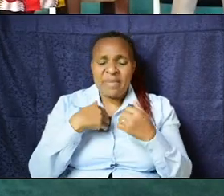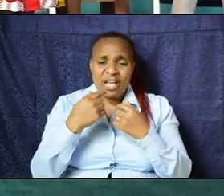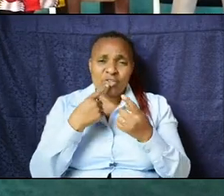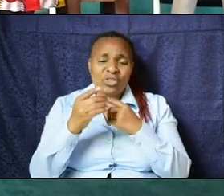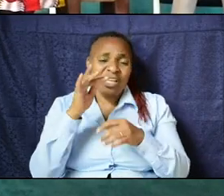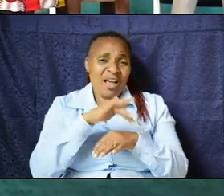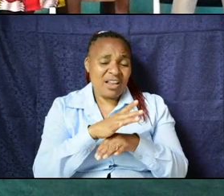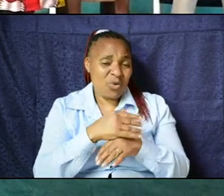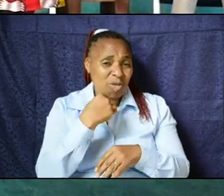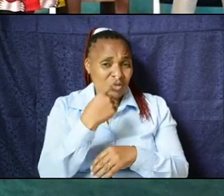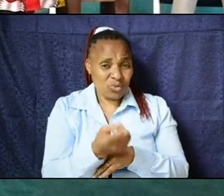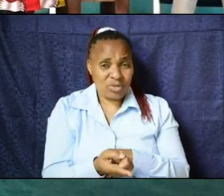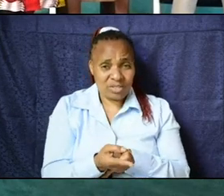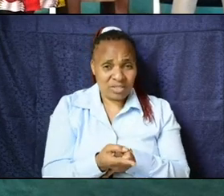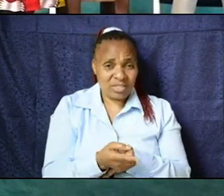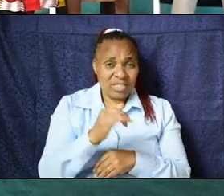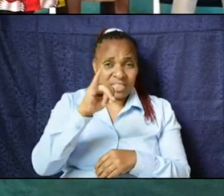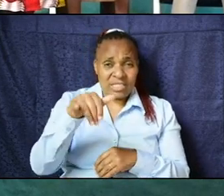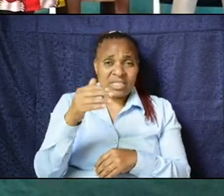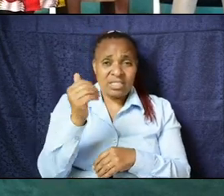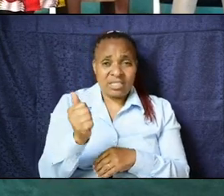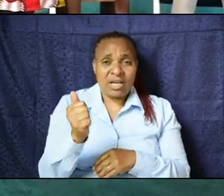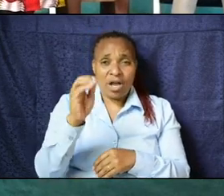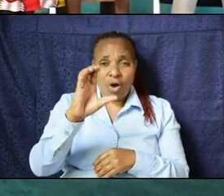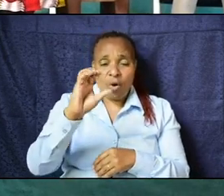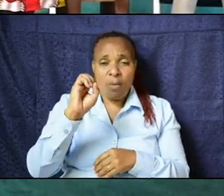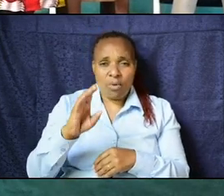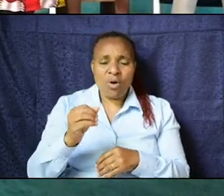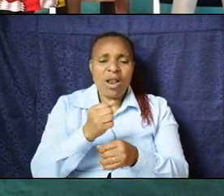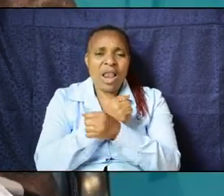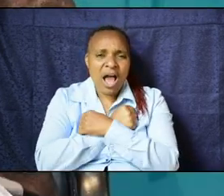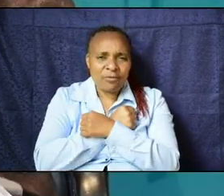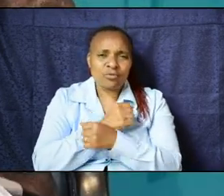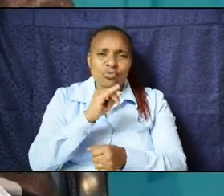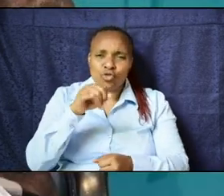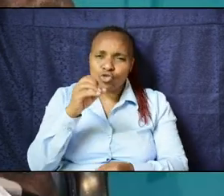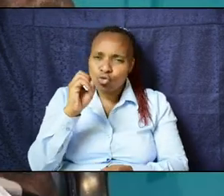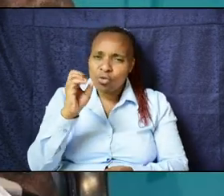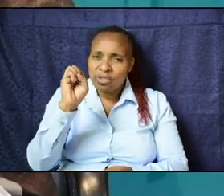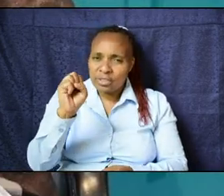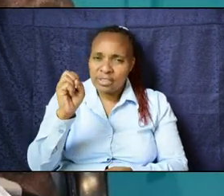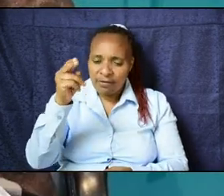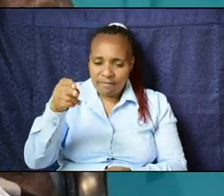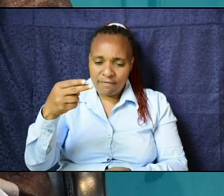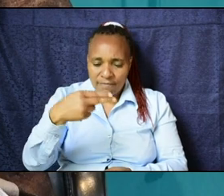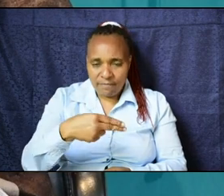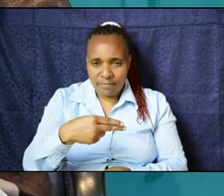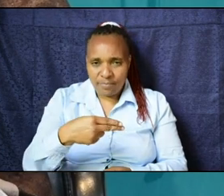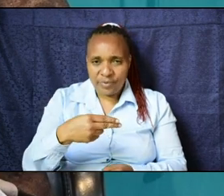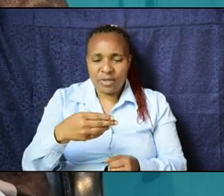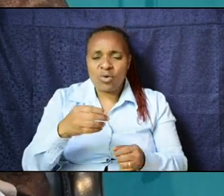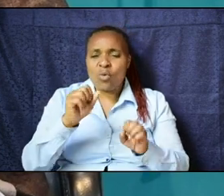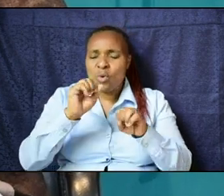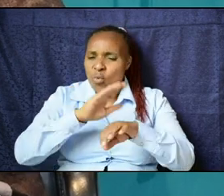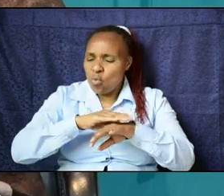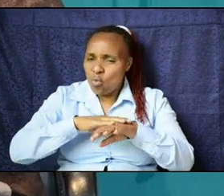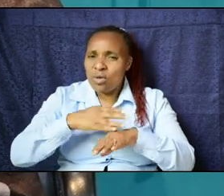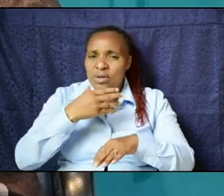are told that Jacob loved Joseph. At that time, he was the favorite before he was sold off